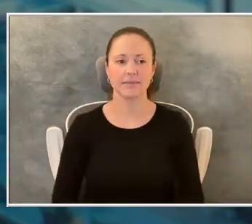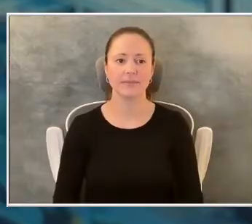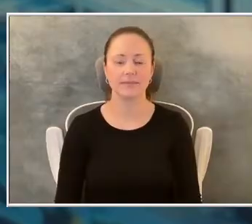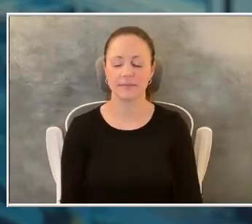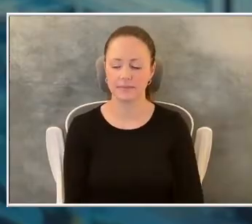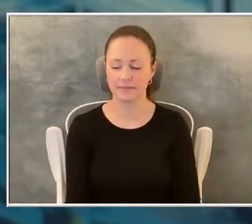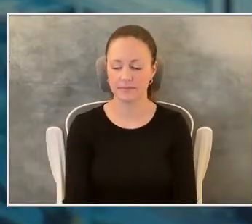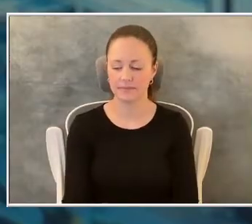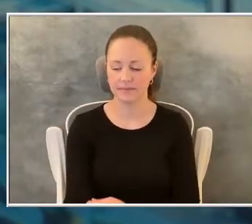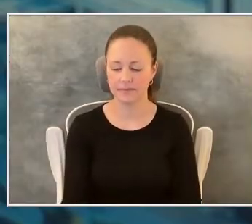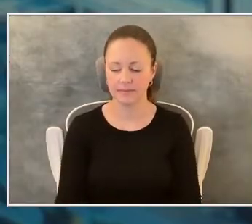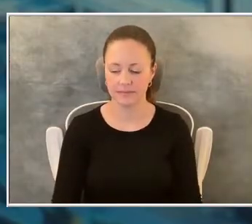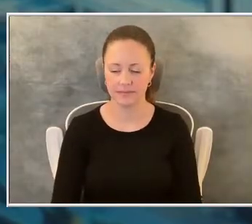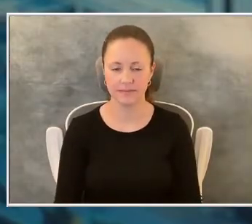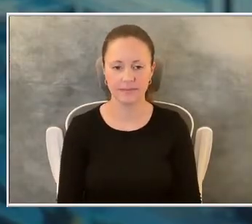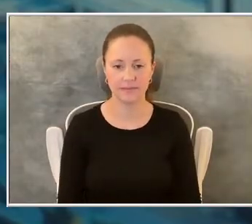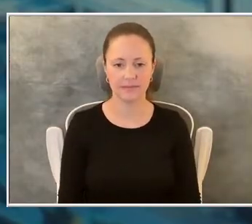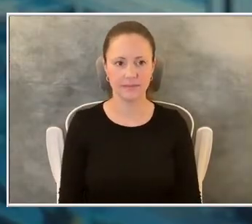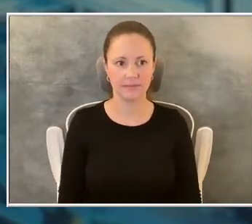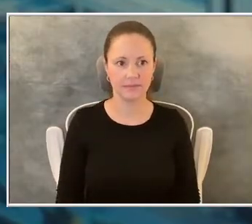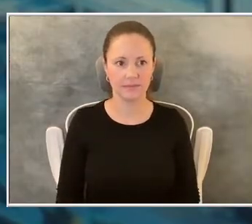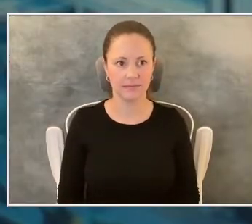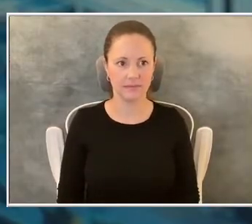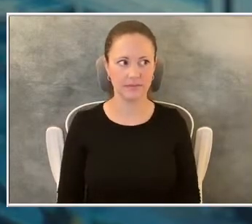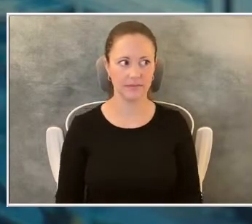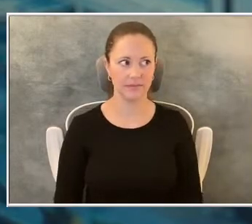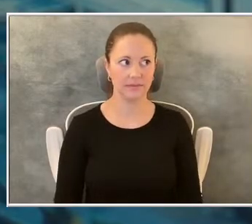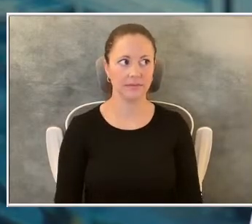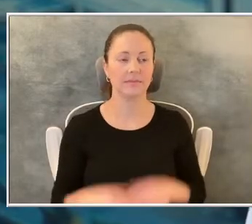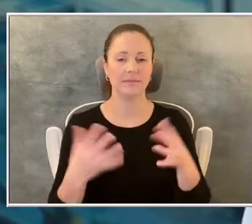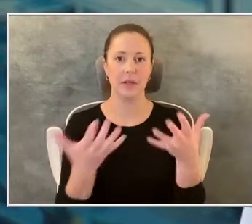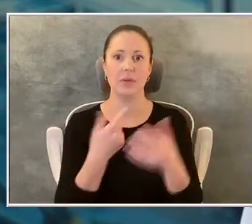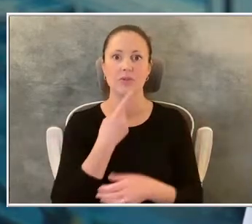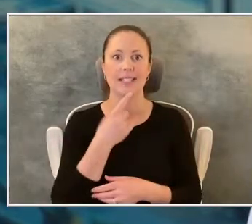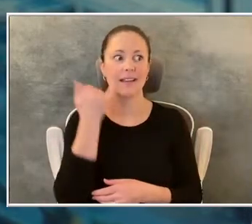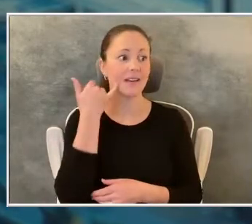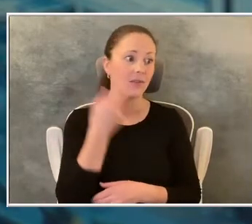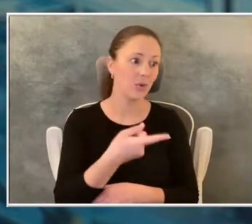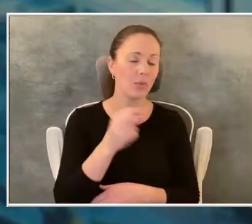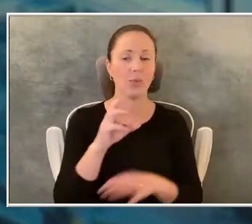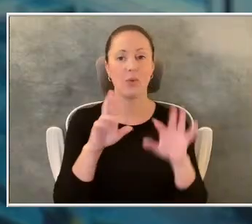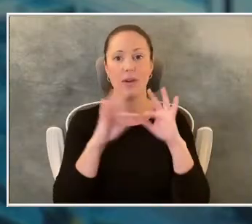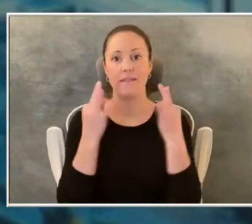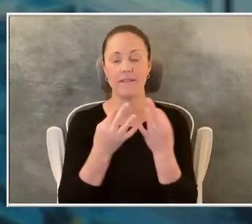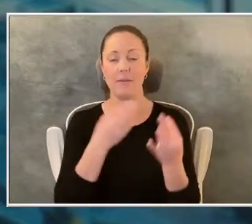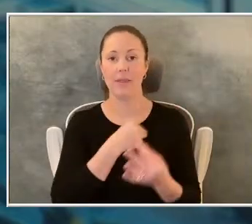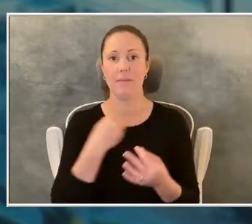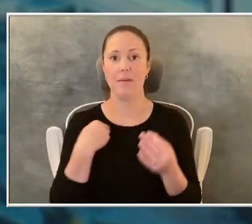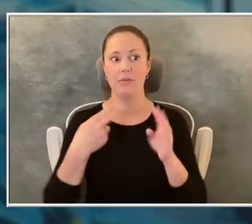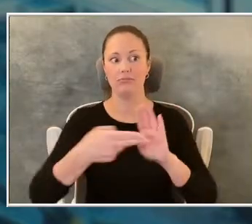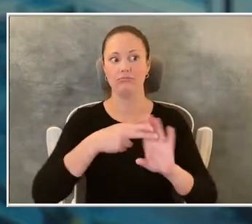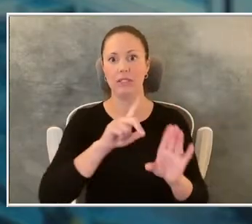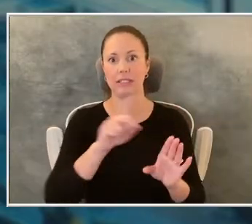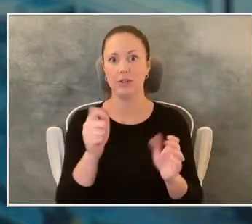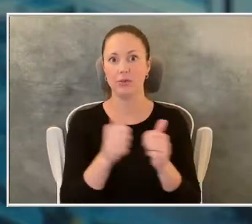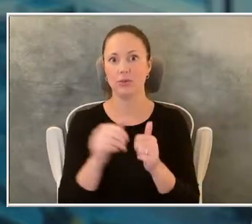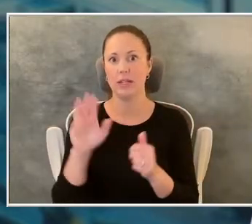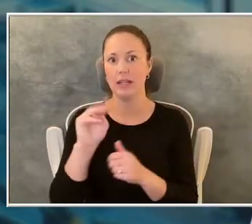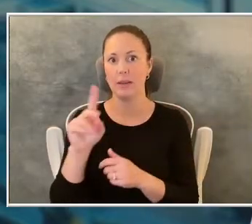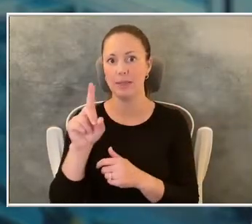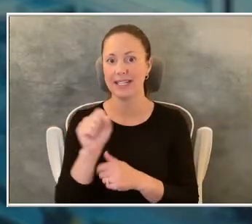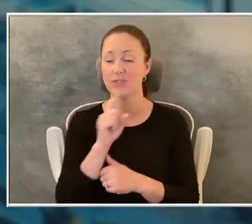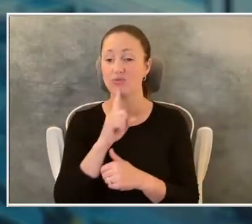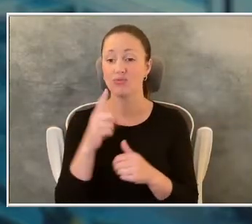say that if you or your family member gets diagnosed with myelodysplastic syndrome, remember it is a potentially